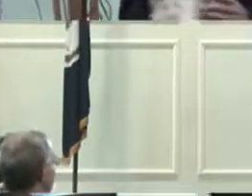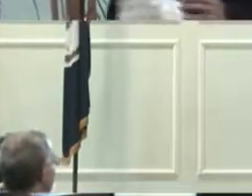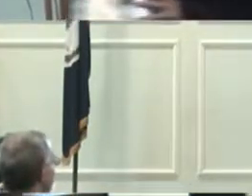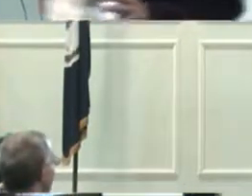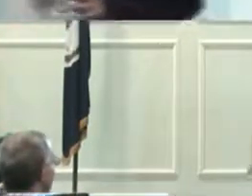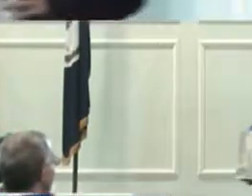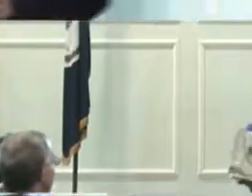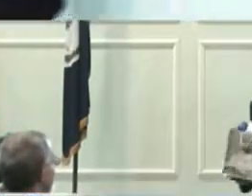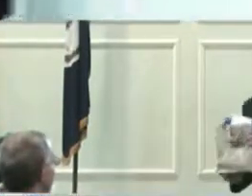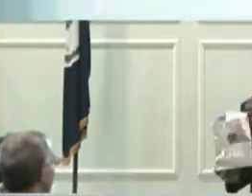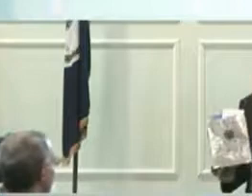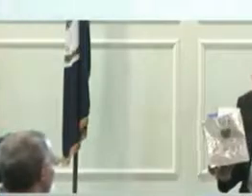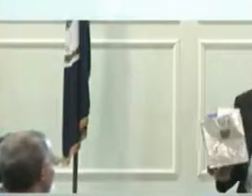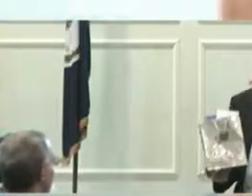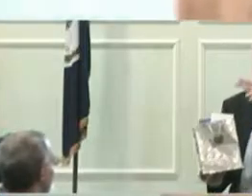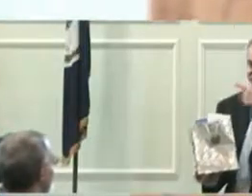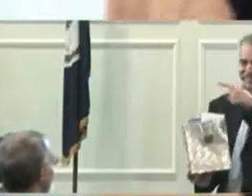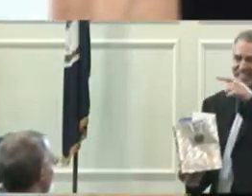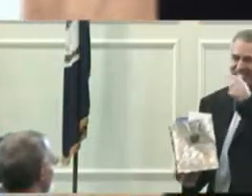Doug Hegg.